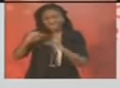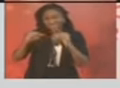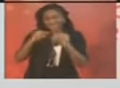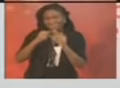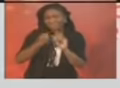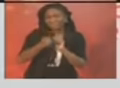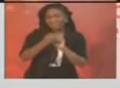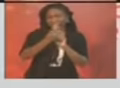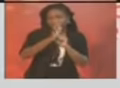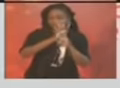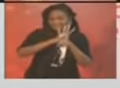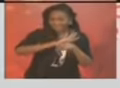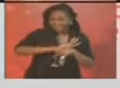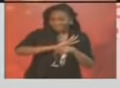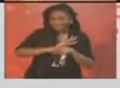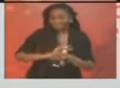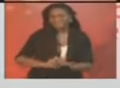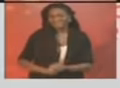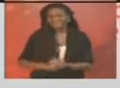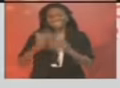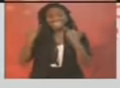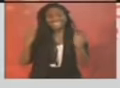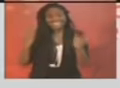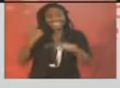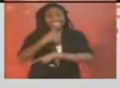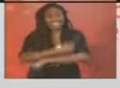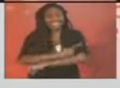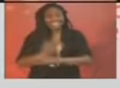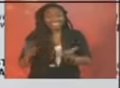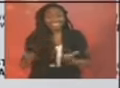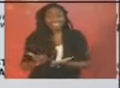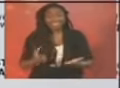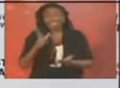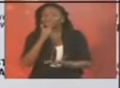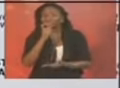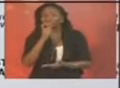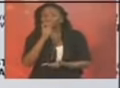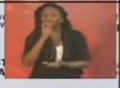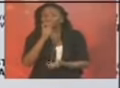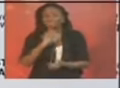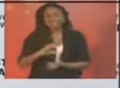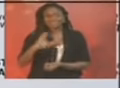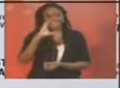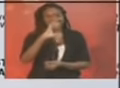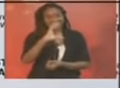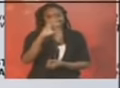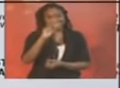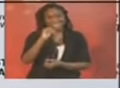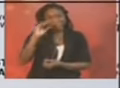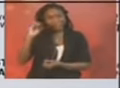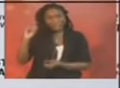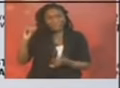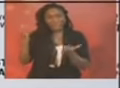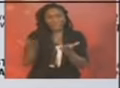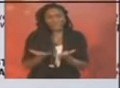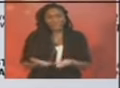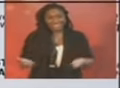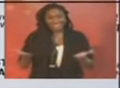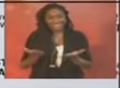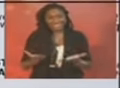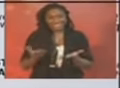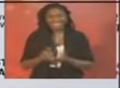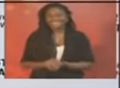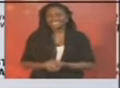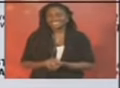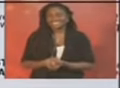a health perspective. Today with us are Dr. Roshan Parashram, Chief Medical Officer, Dr. Adish